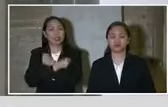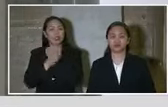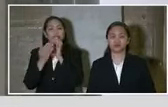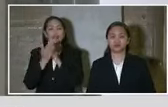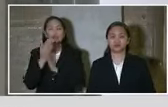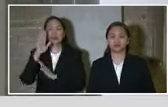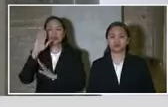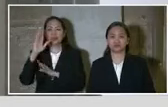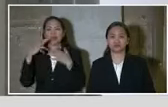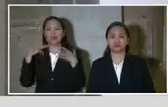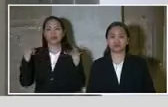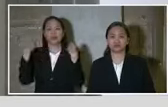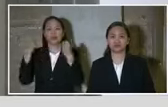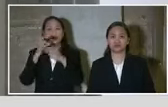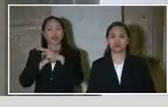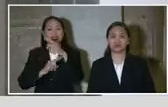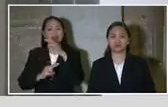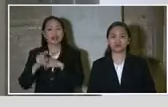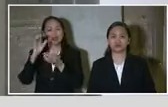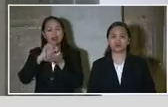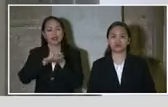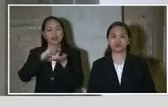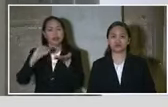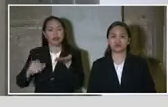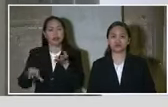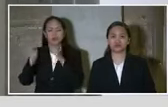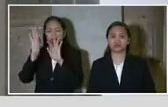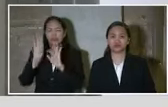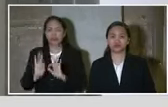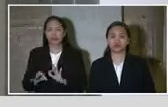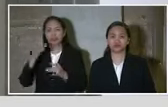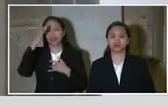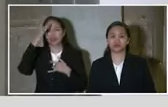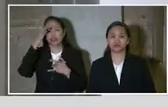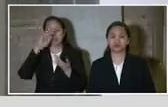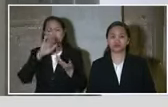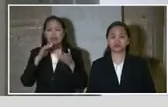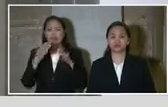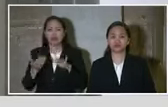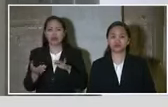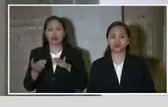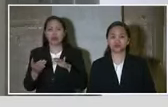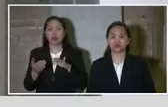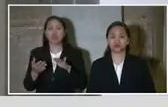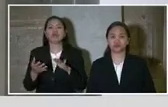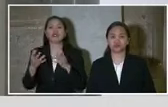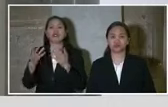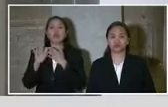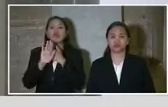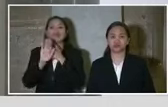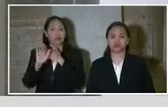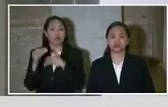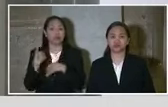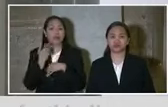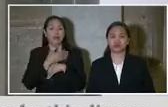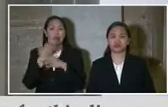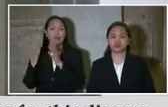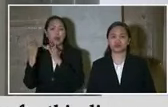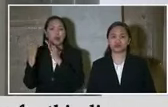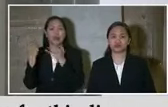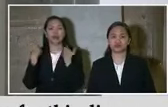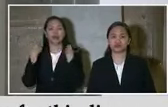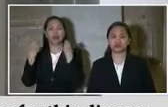your healing hand, dispel the fear of sickness and death, restore our hope, and strengthen our